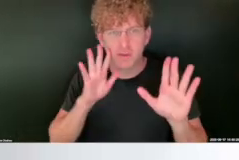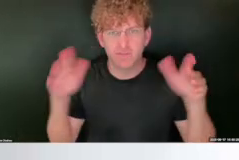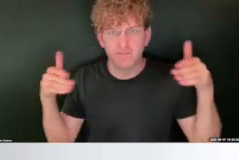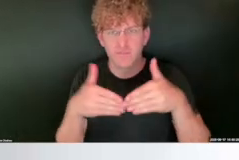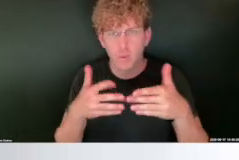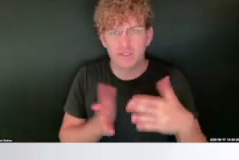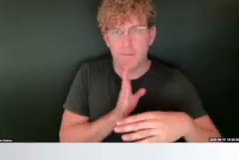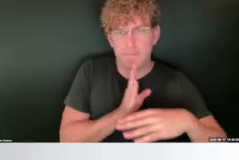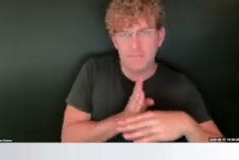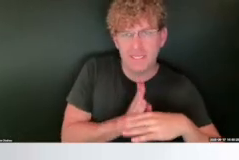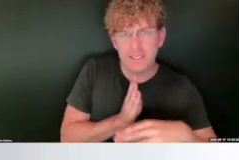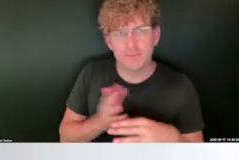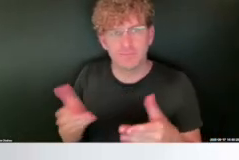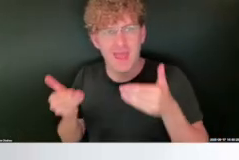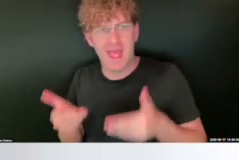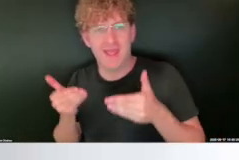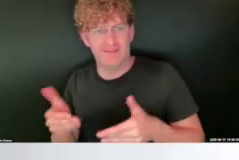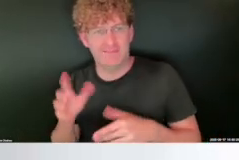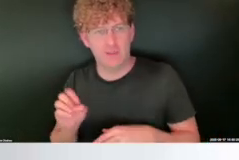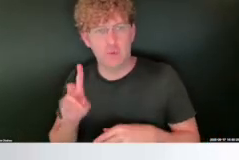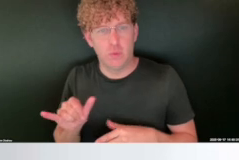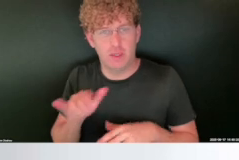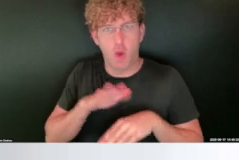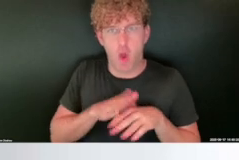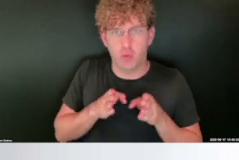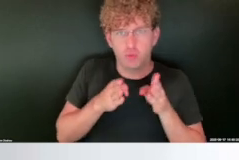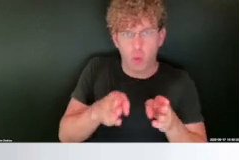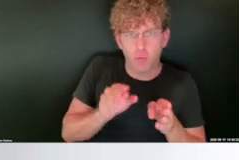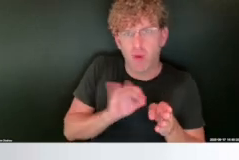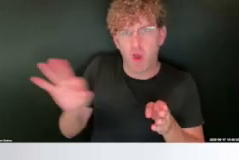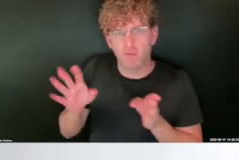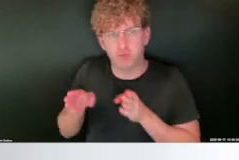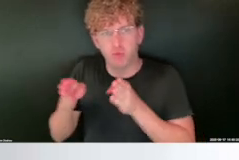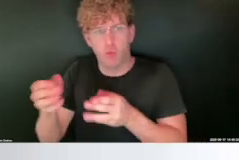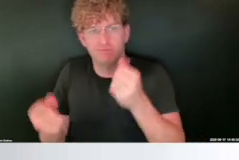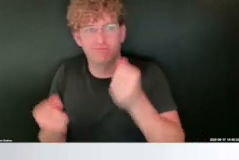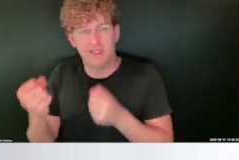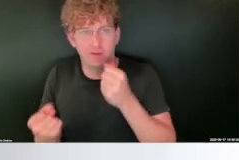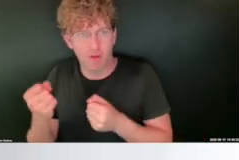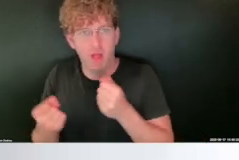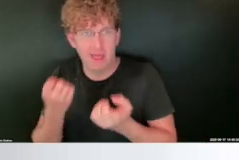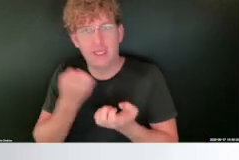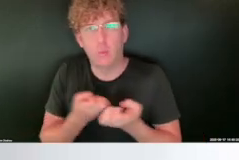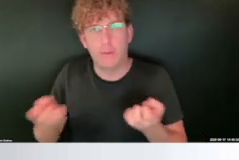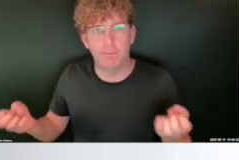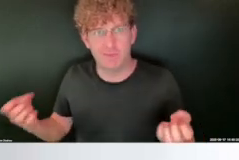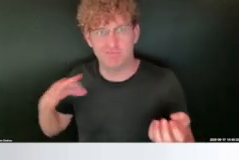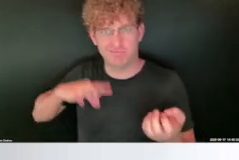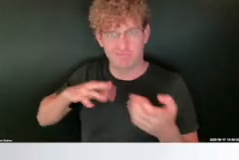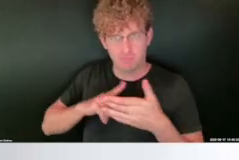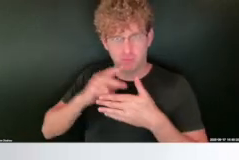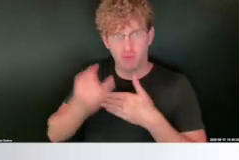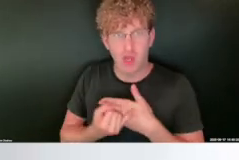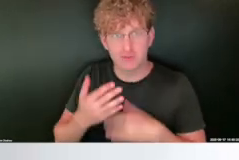duty on and off-road vehicle and equipment incentive projects. My colleague Matt will present on this